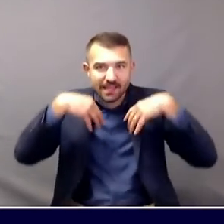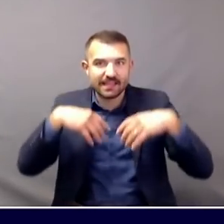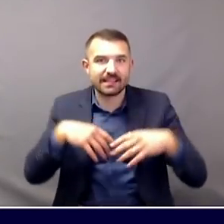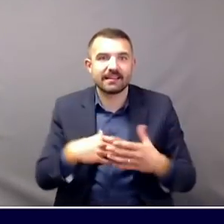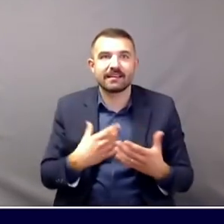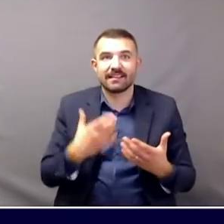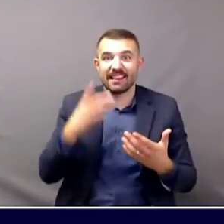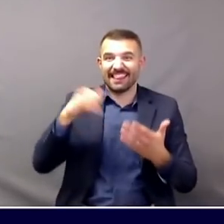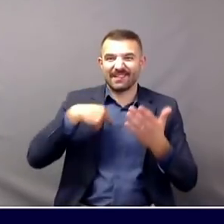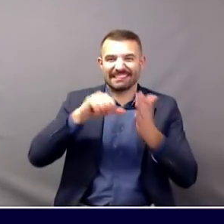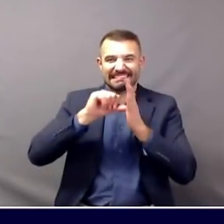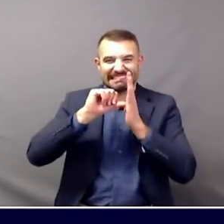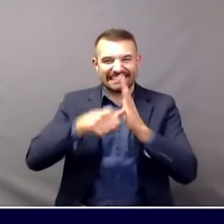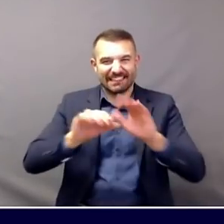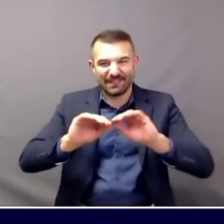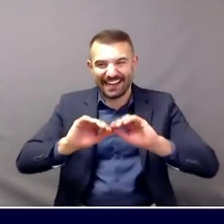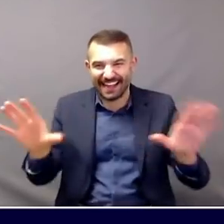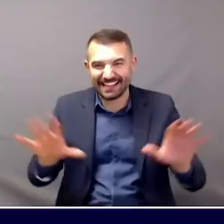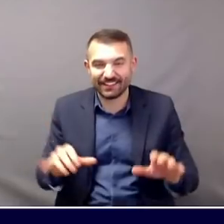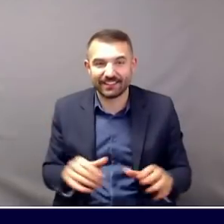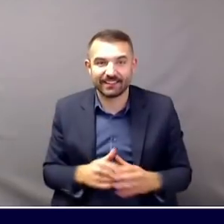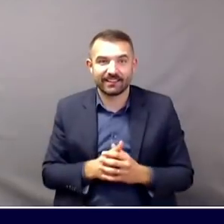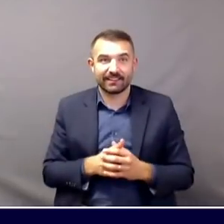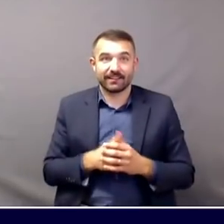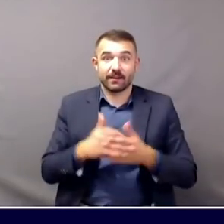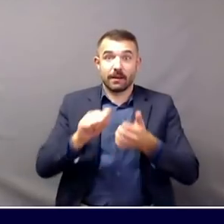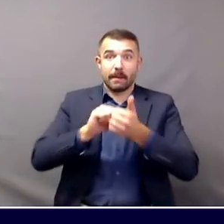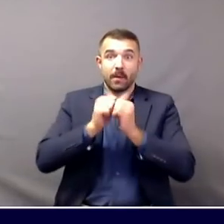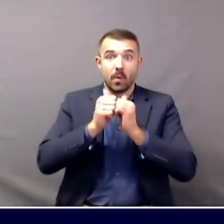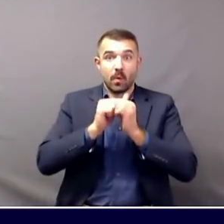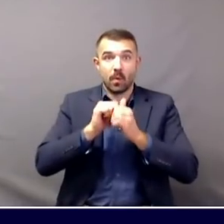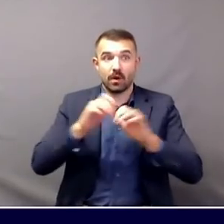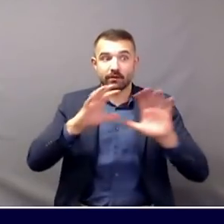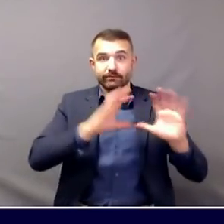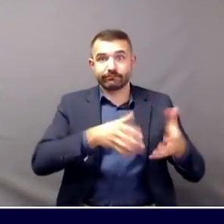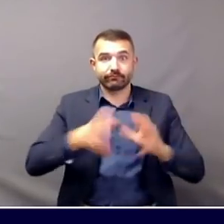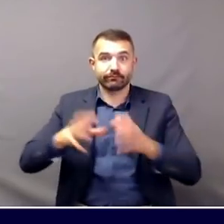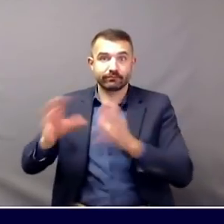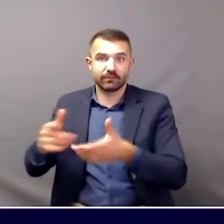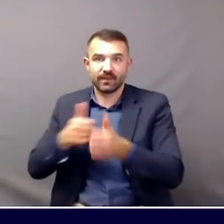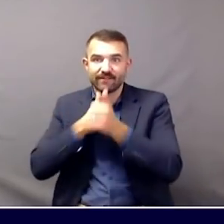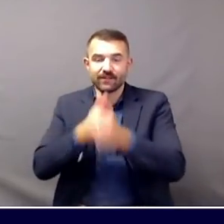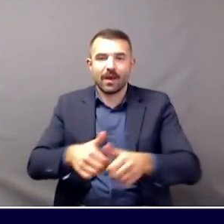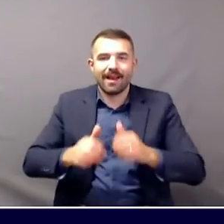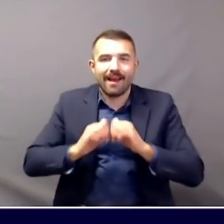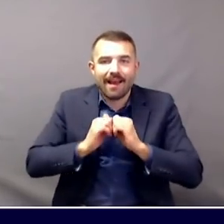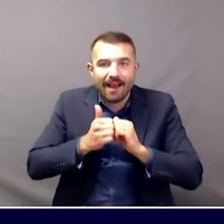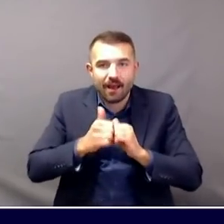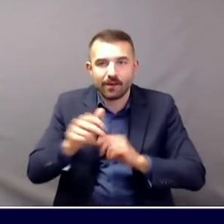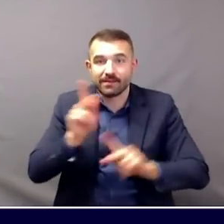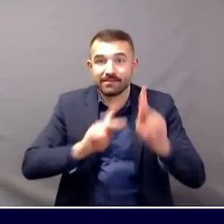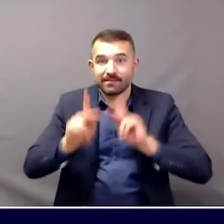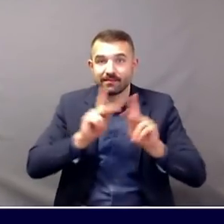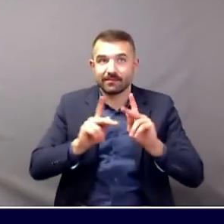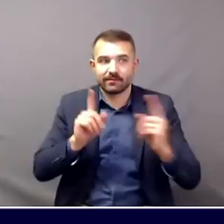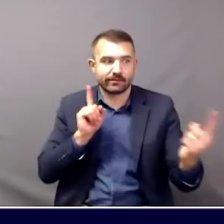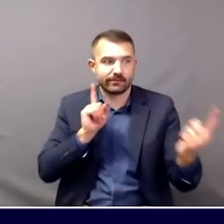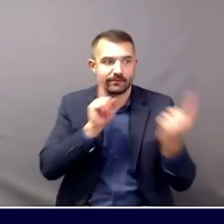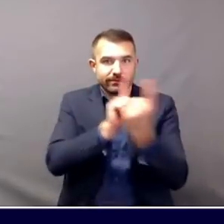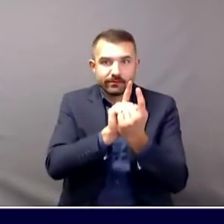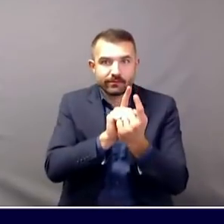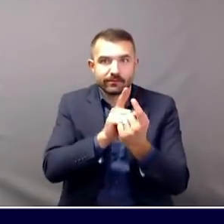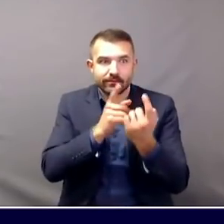categorize sports based on how people interact in them. We're not going out of our way to single out any specific sport, just